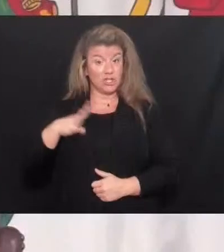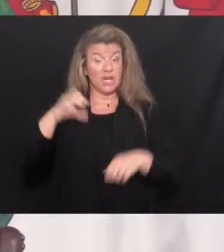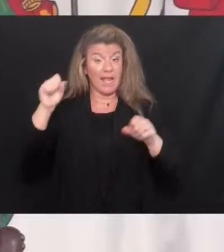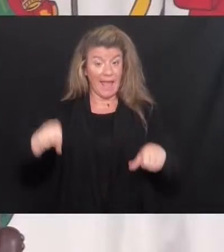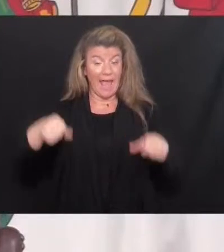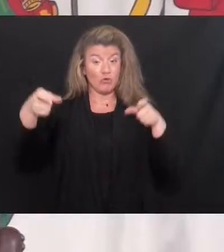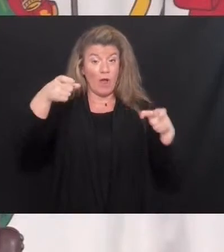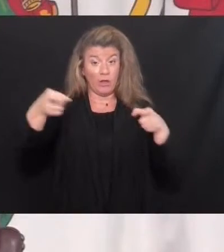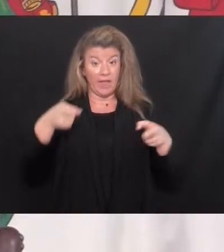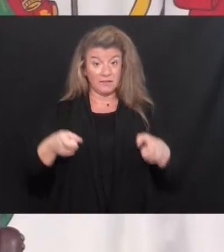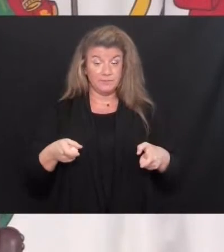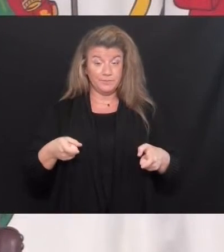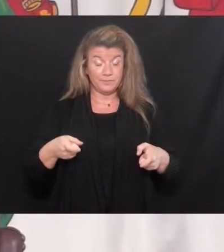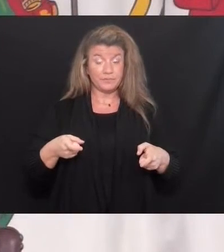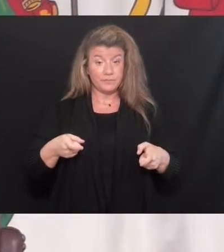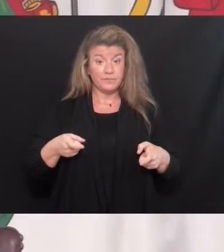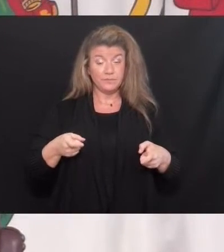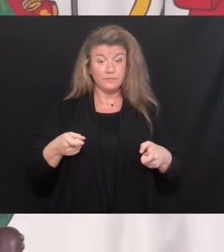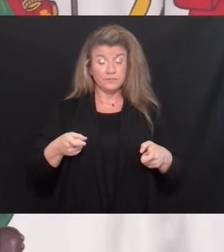regulate, and